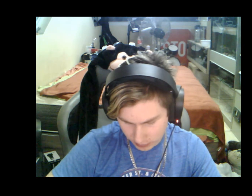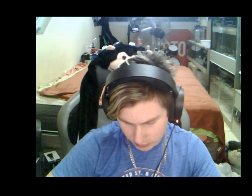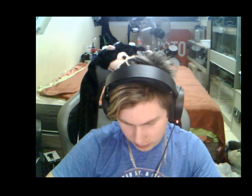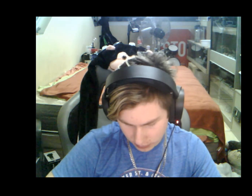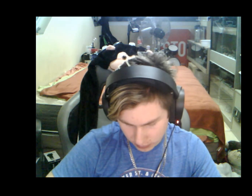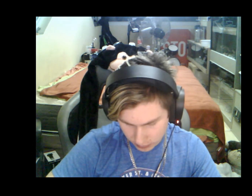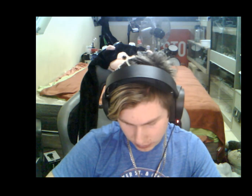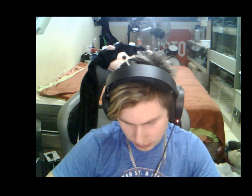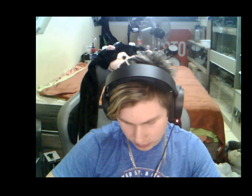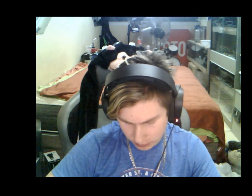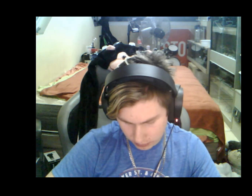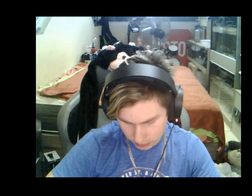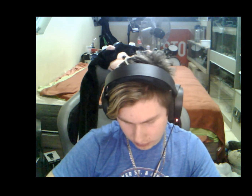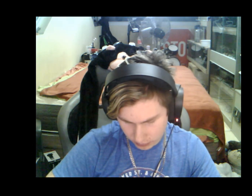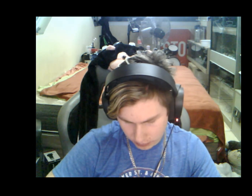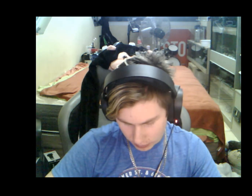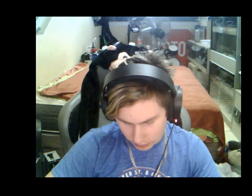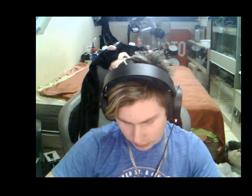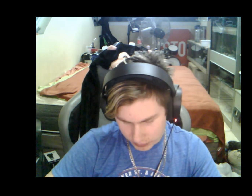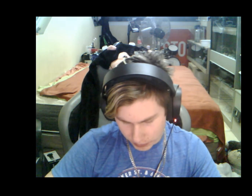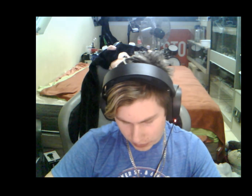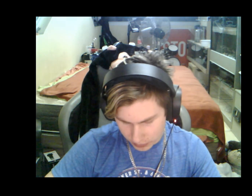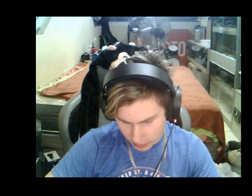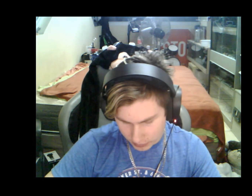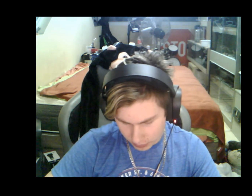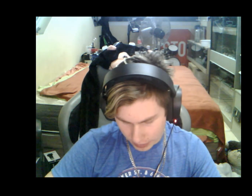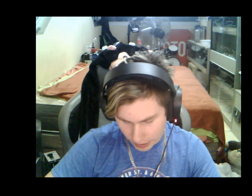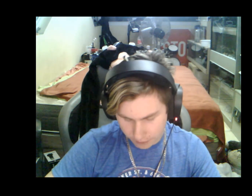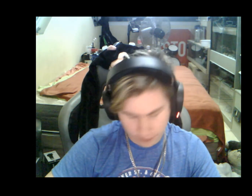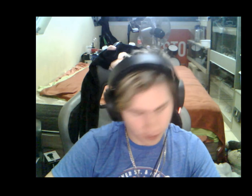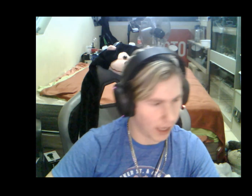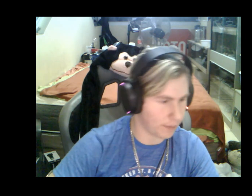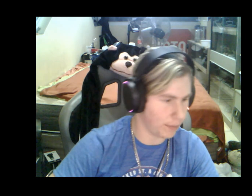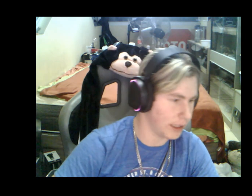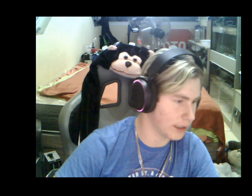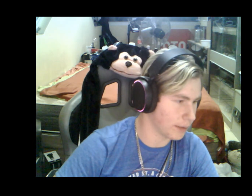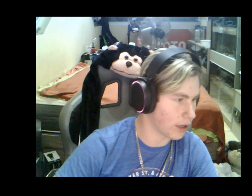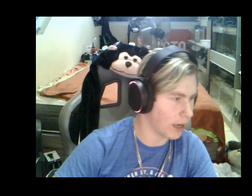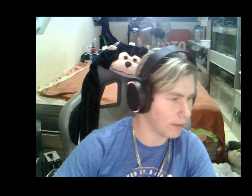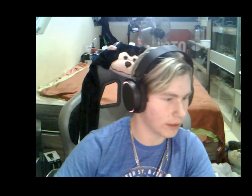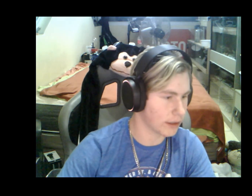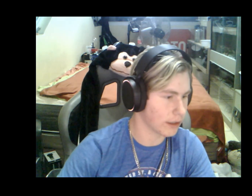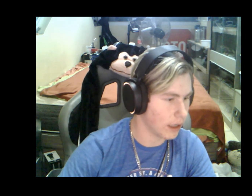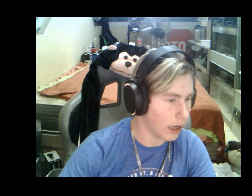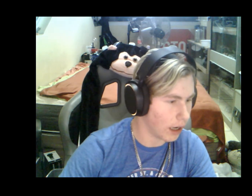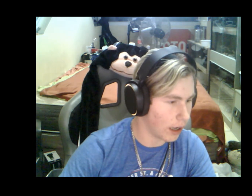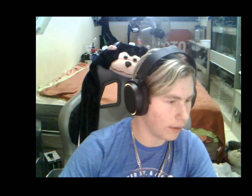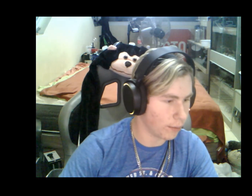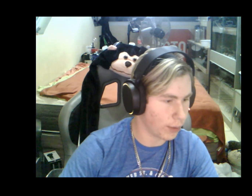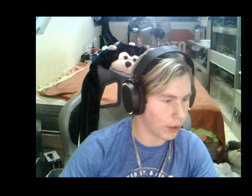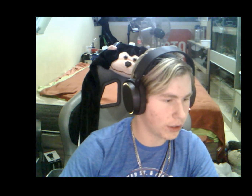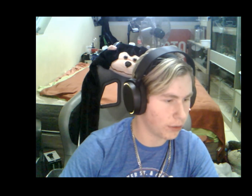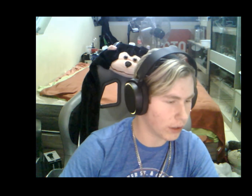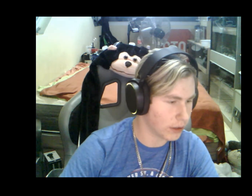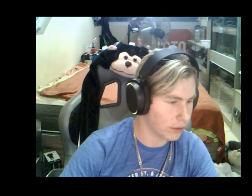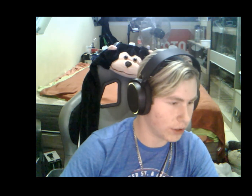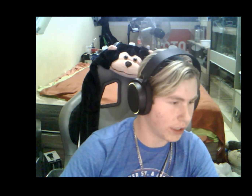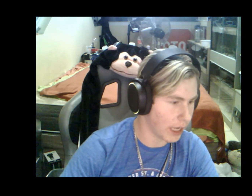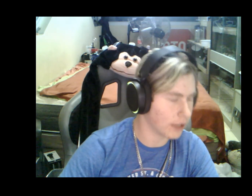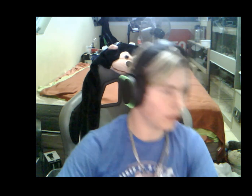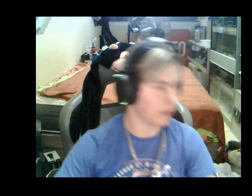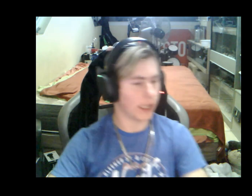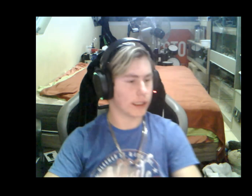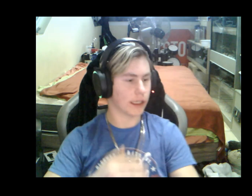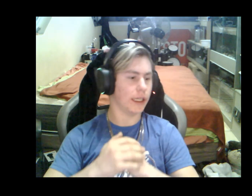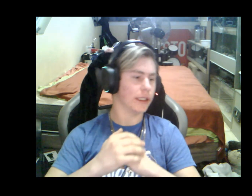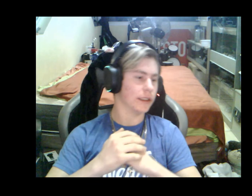Let me see. OG Salty. Oh no, it's because I don't have that many subscribers. But what you